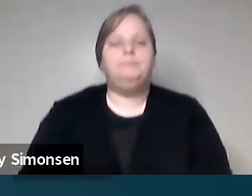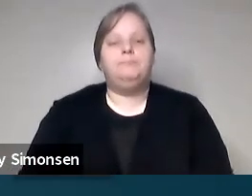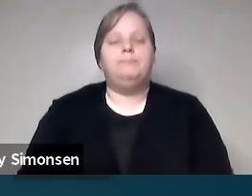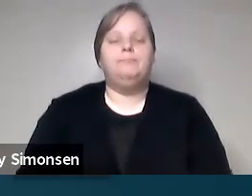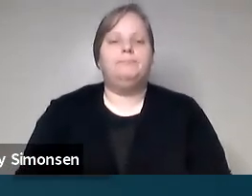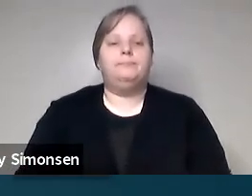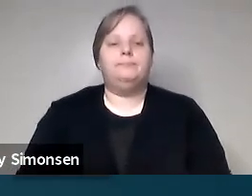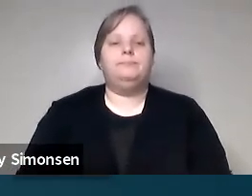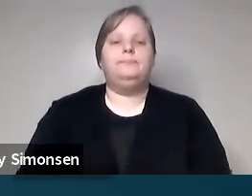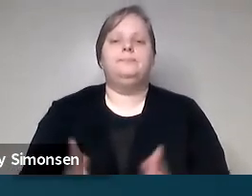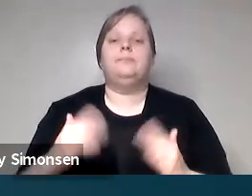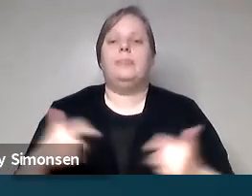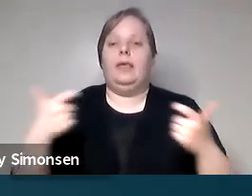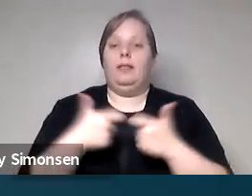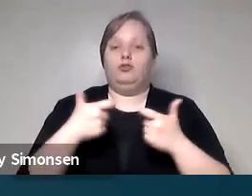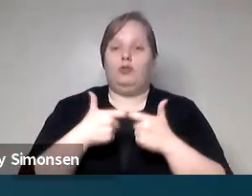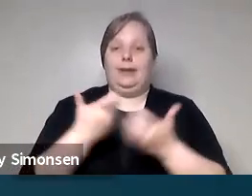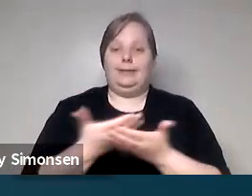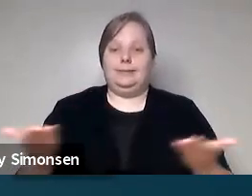All right, moving on to electronics.